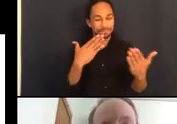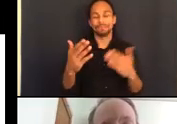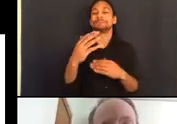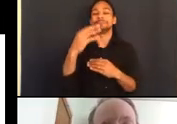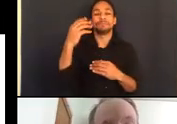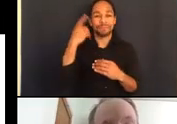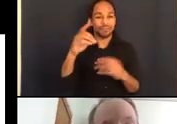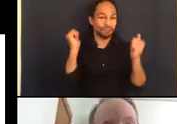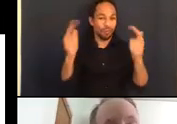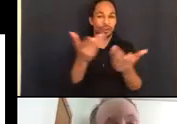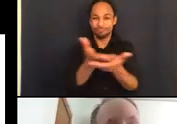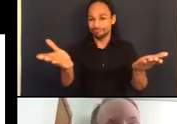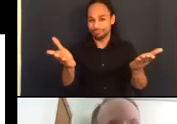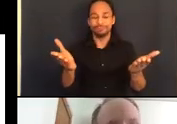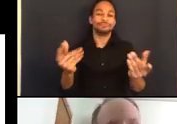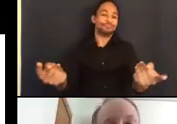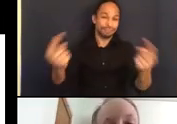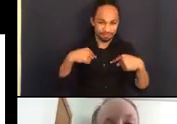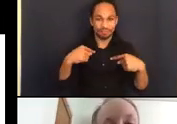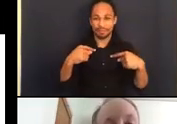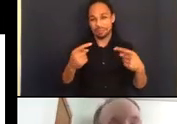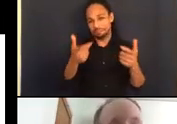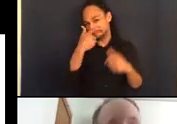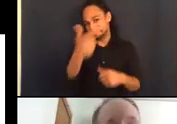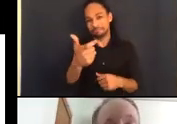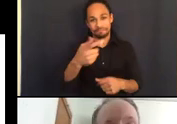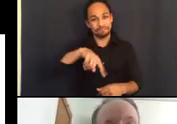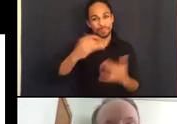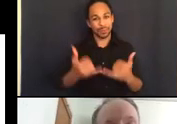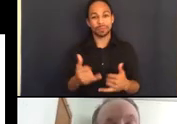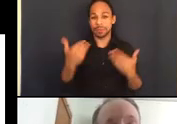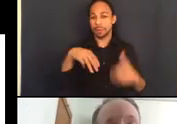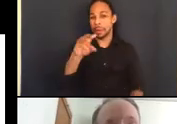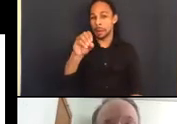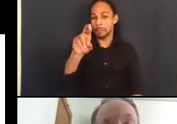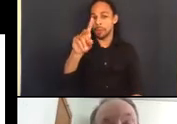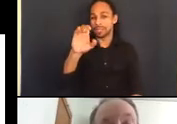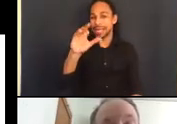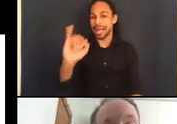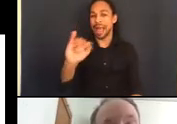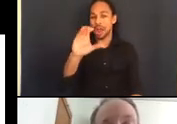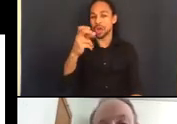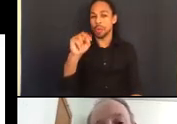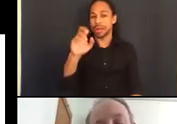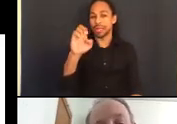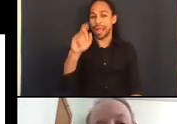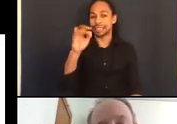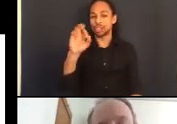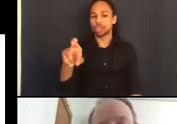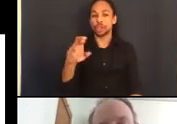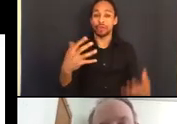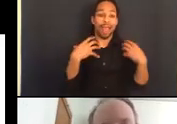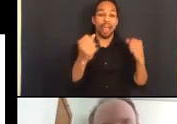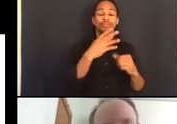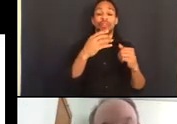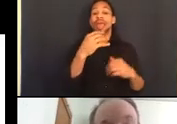you for being with us today. Again, my name is Mordecai Cohen-Ettinger from the Health Justice Commons. For those of you that are